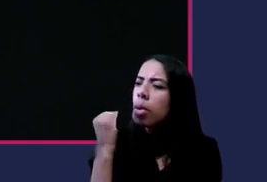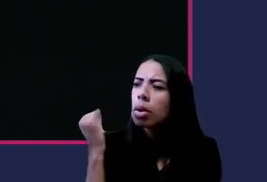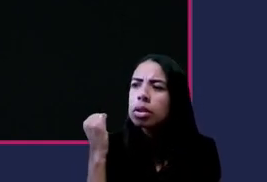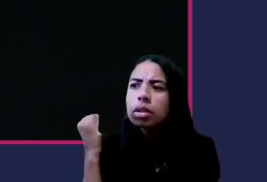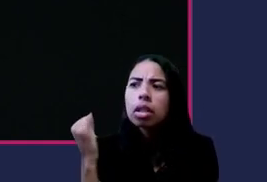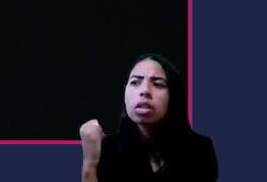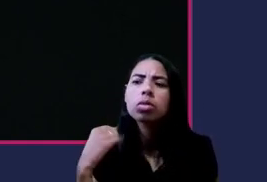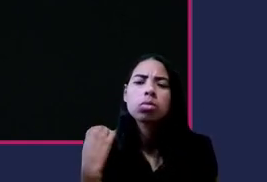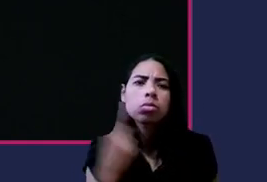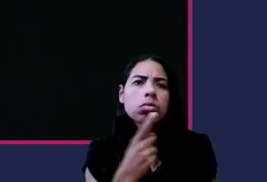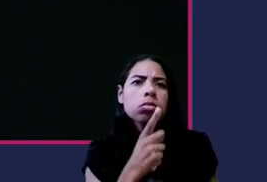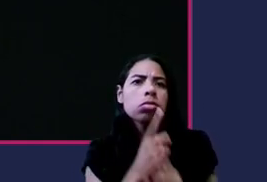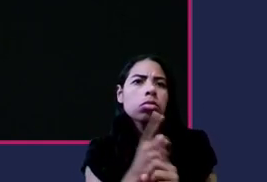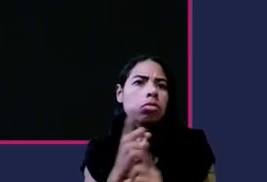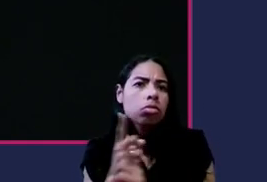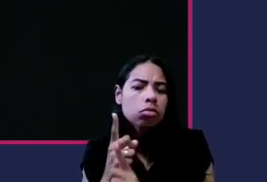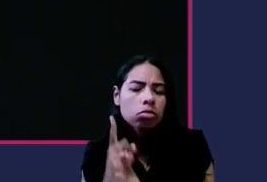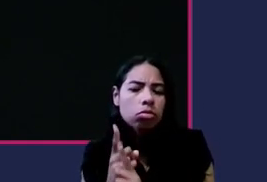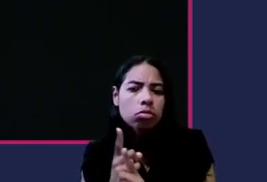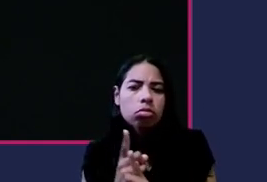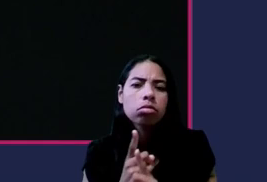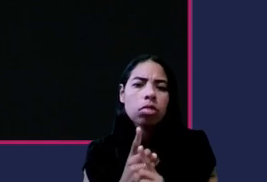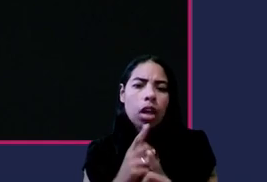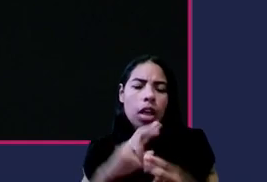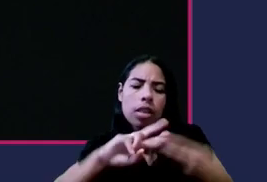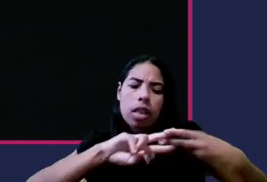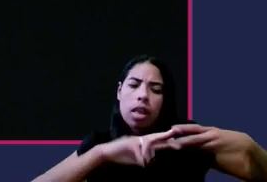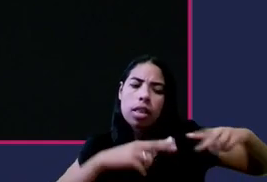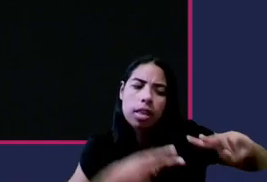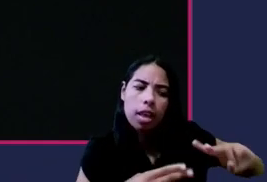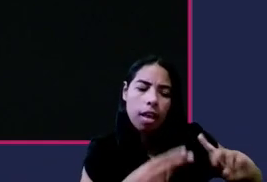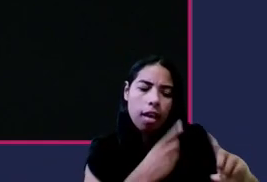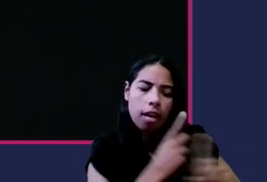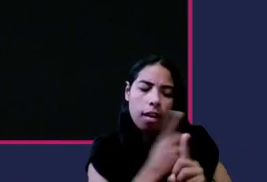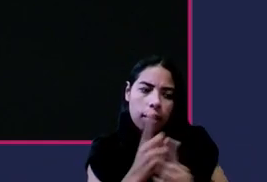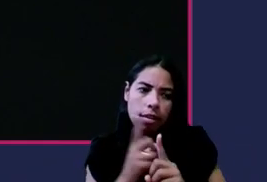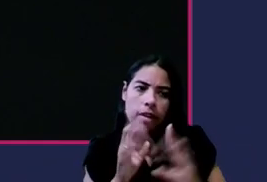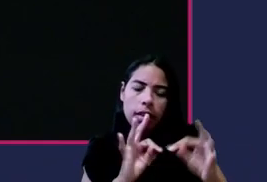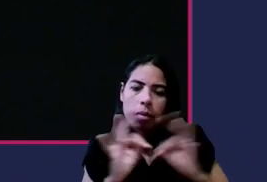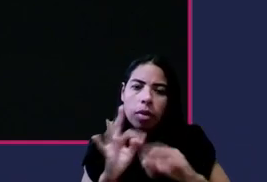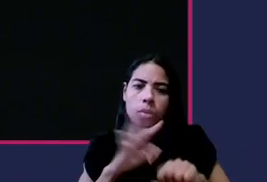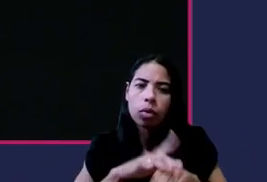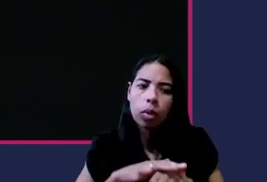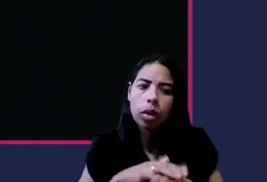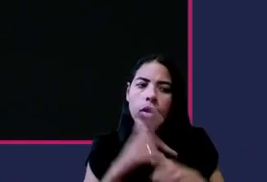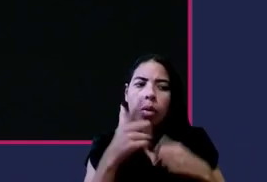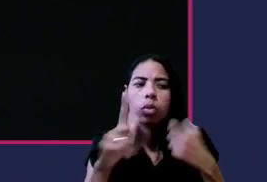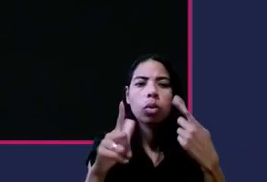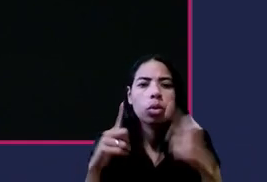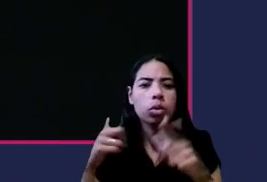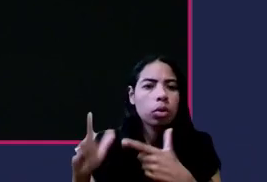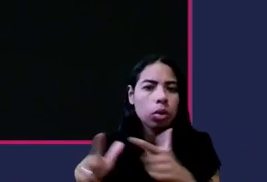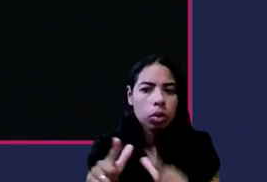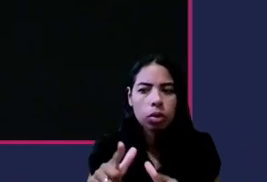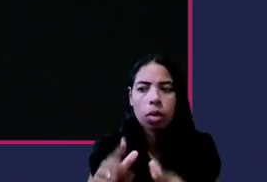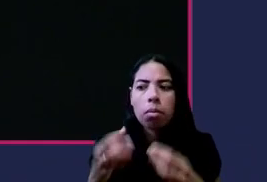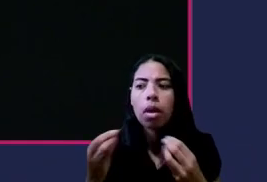need to understand that it's crucial being able to do diagnosis based on